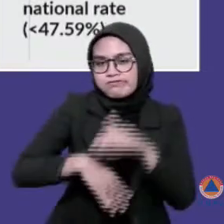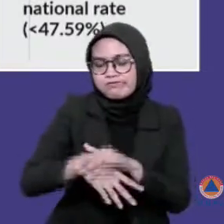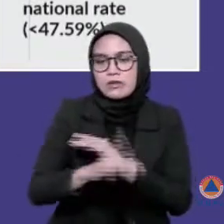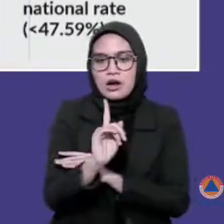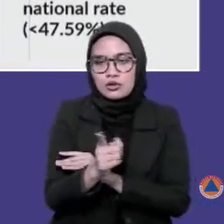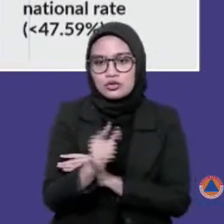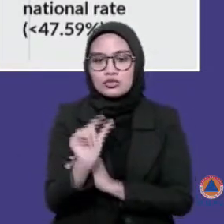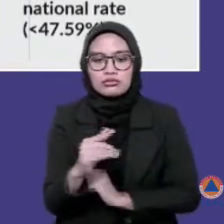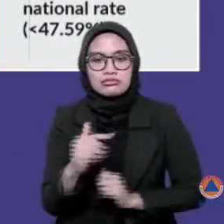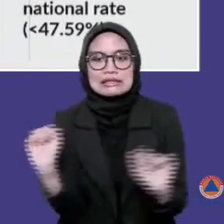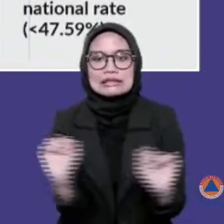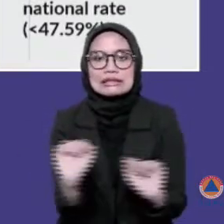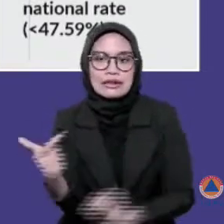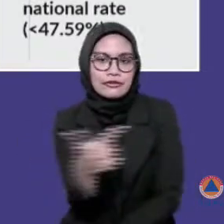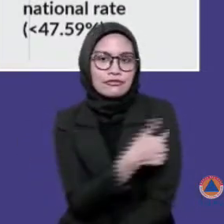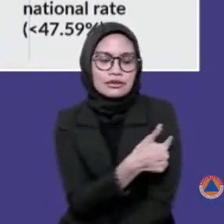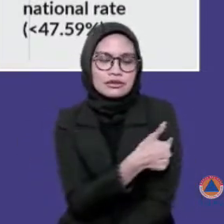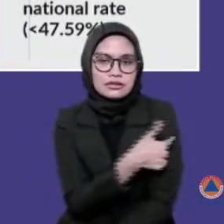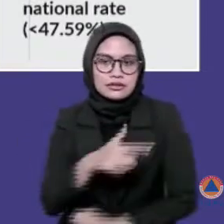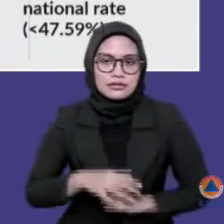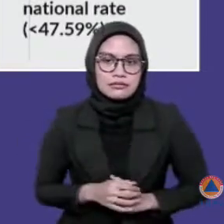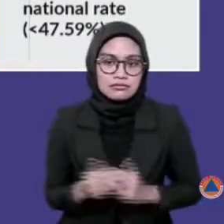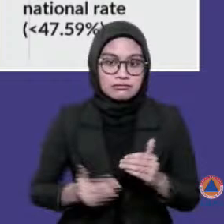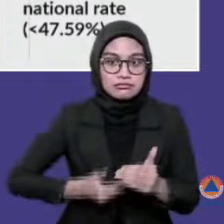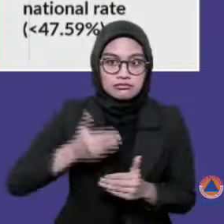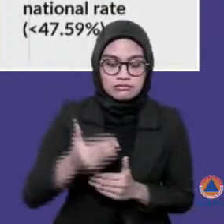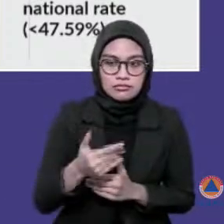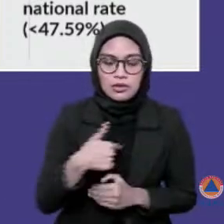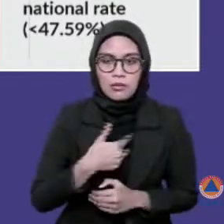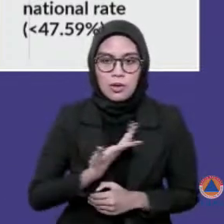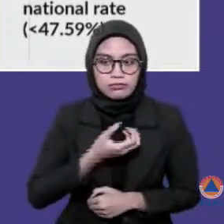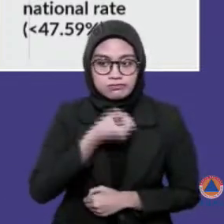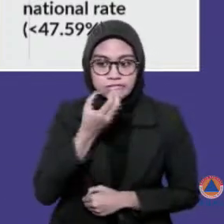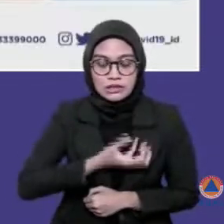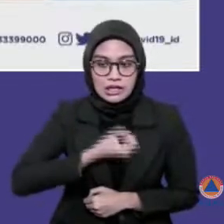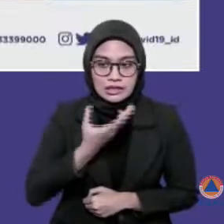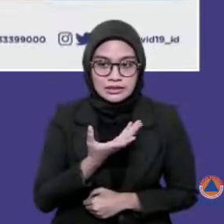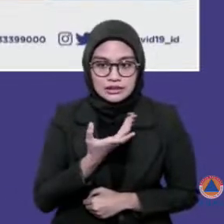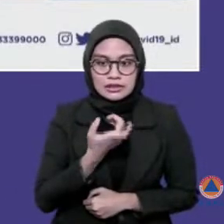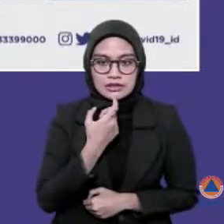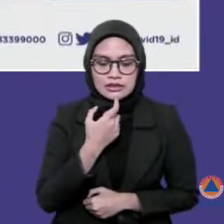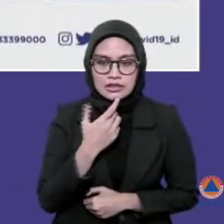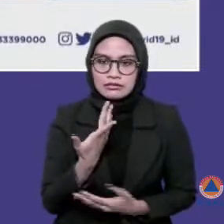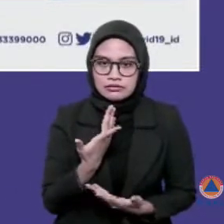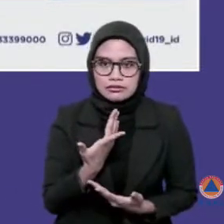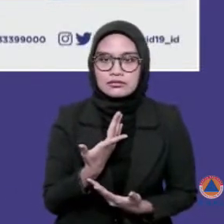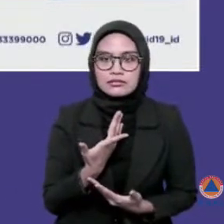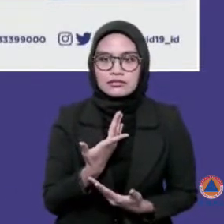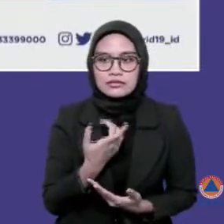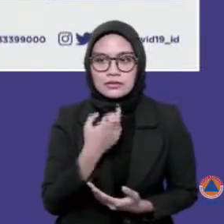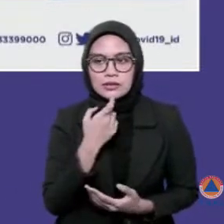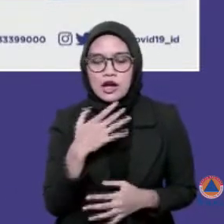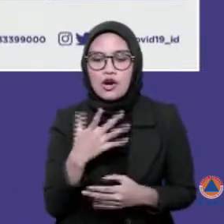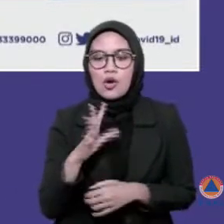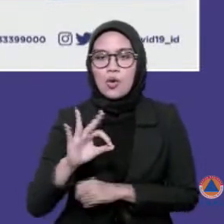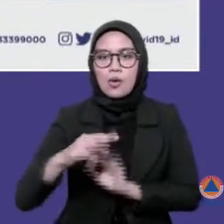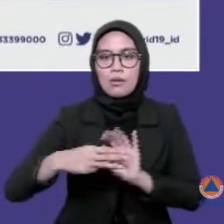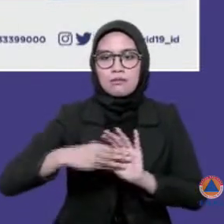immediately. In this next slide, I will try to discuss more in depth the topic of